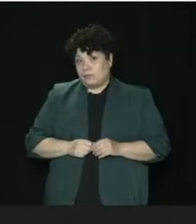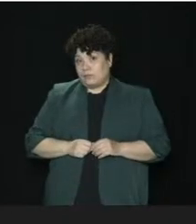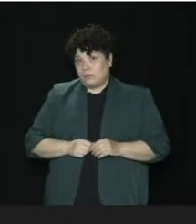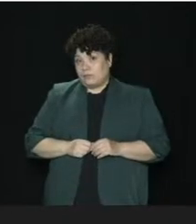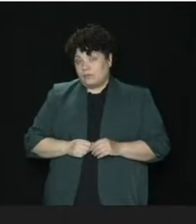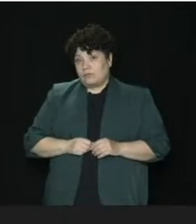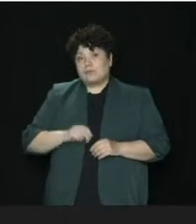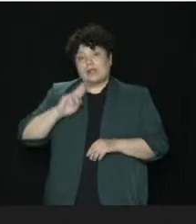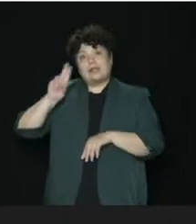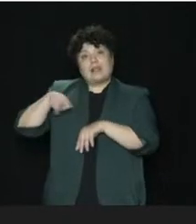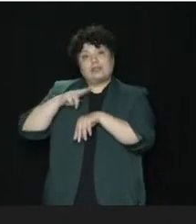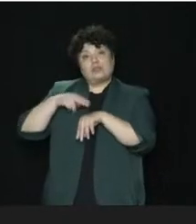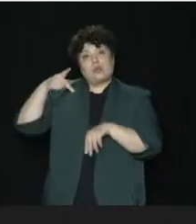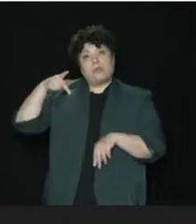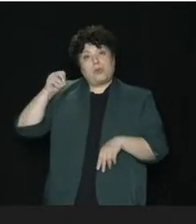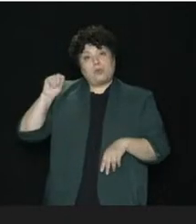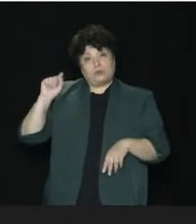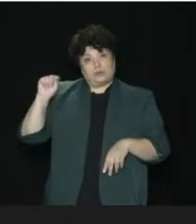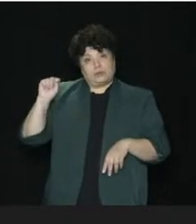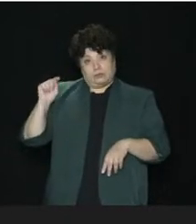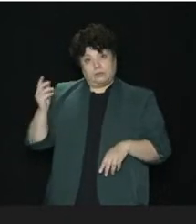from the National Post. Please go ahead.